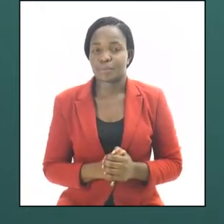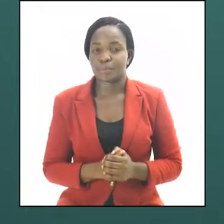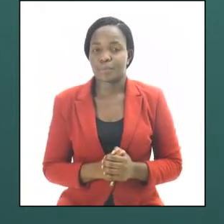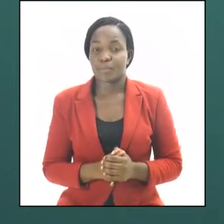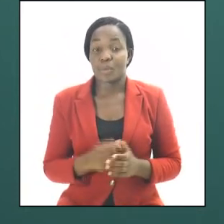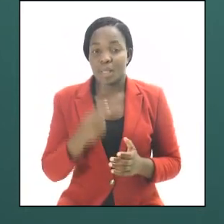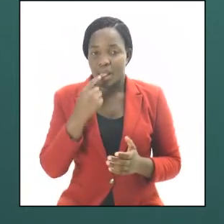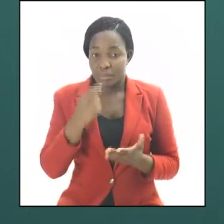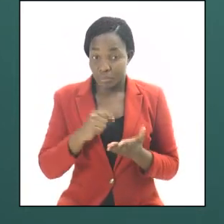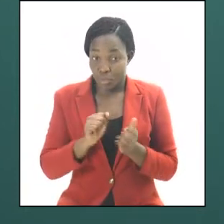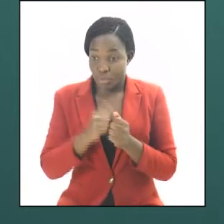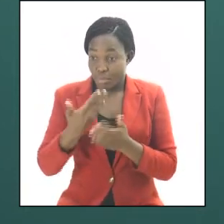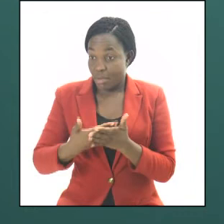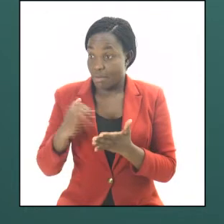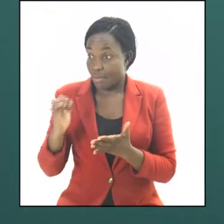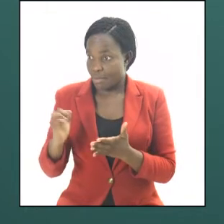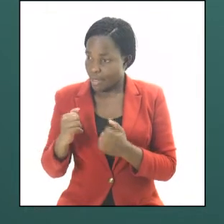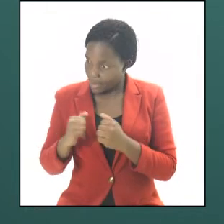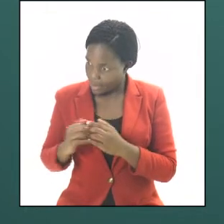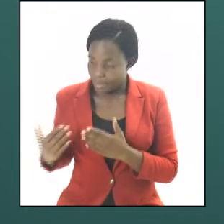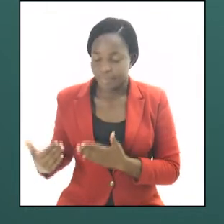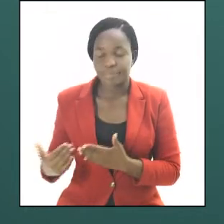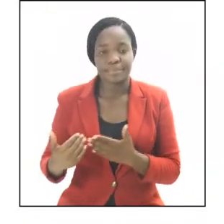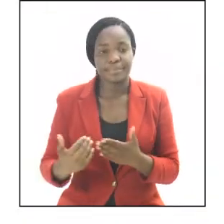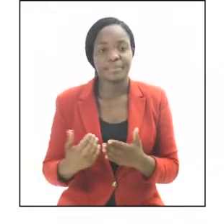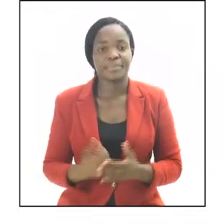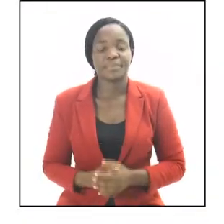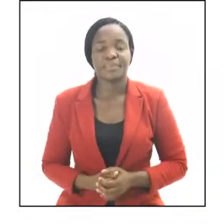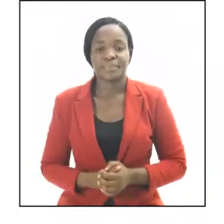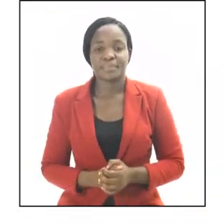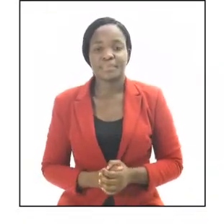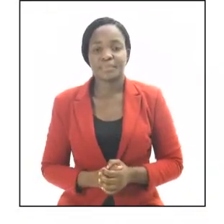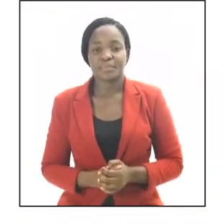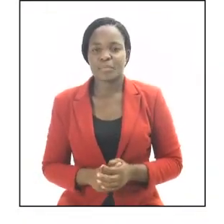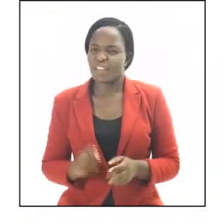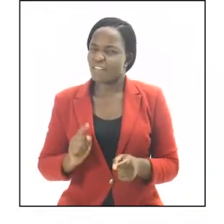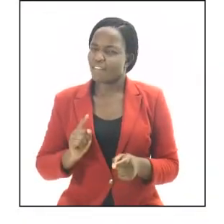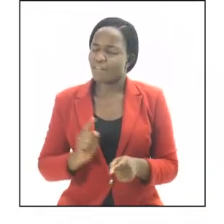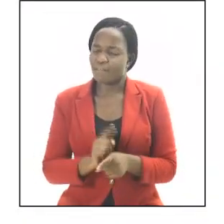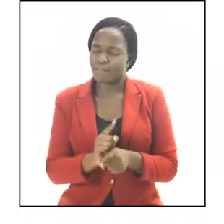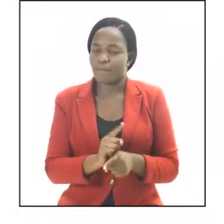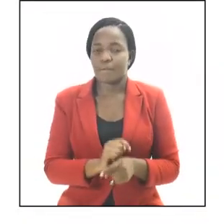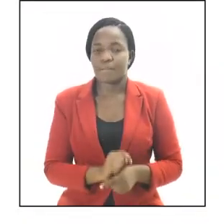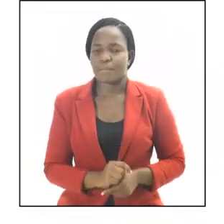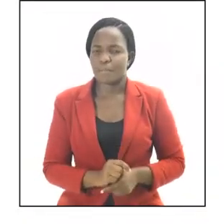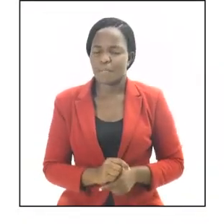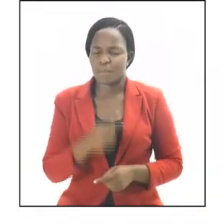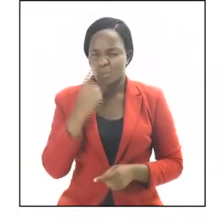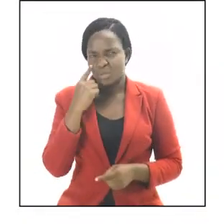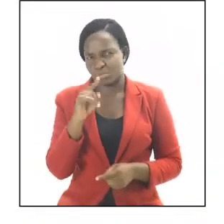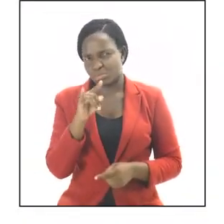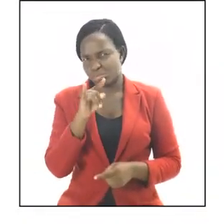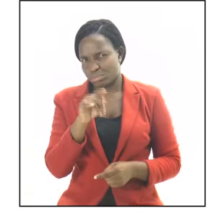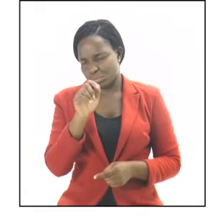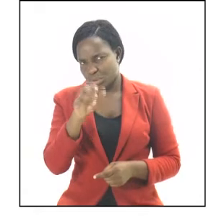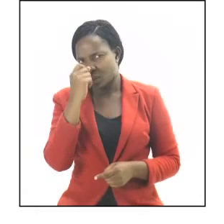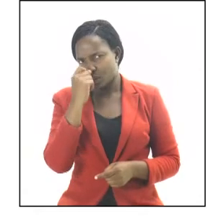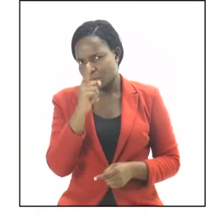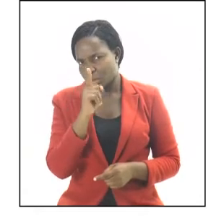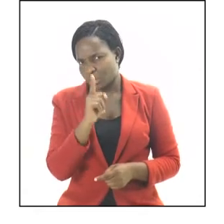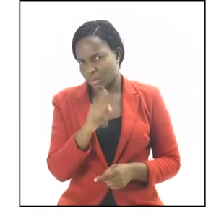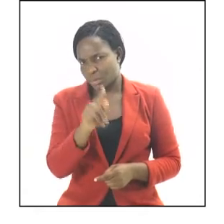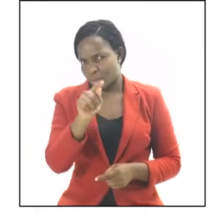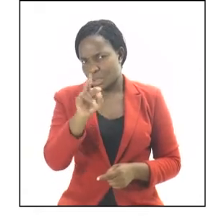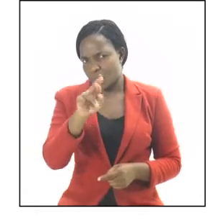your pencil and paper and let's get started. Firstly, let us make sure you understand what